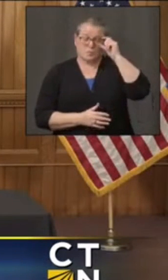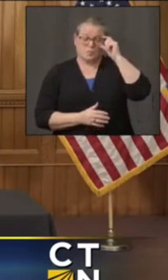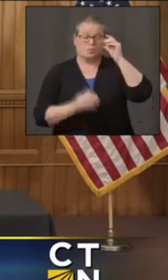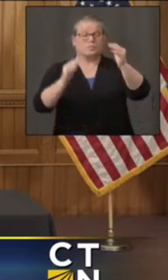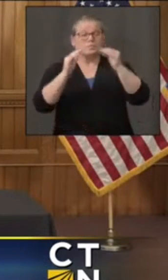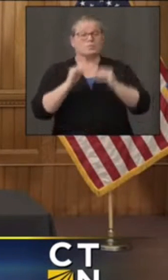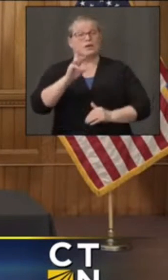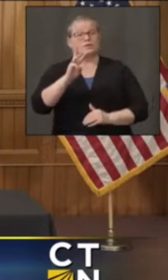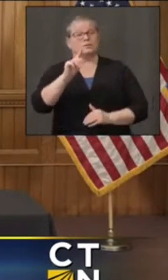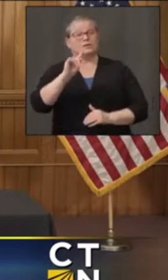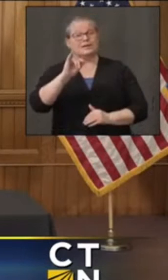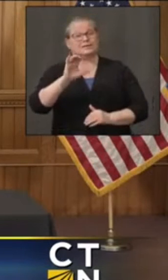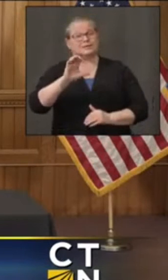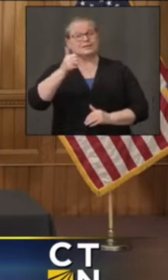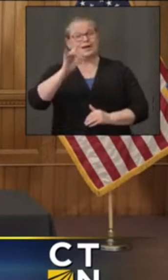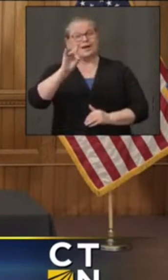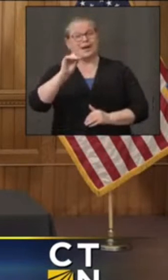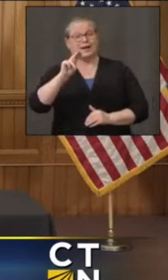WTIC 1080 News.